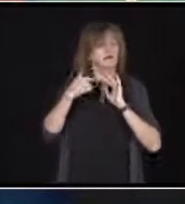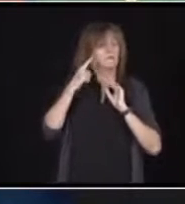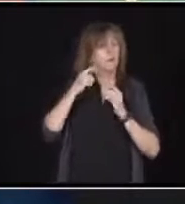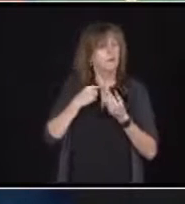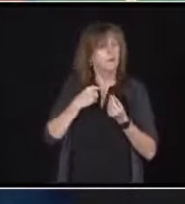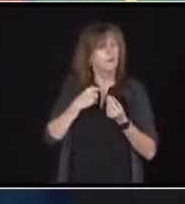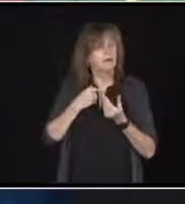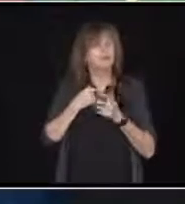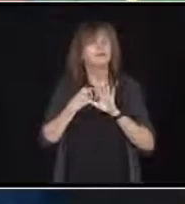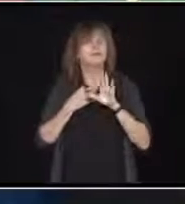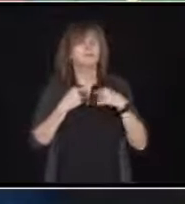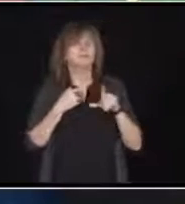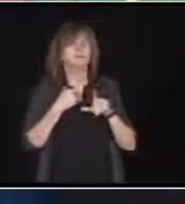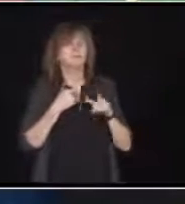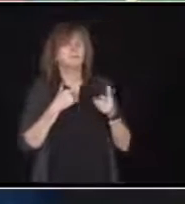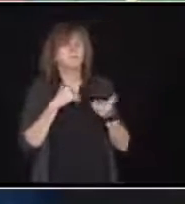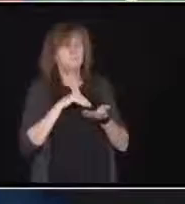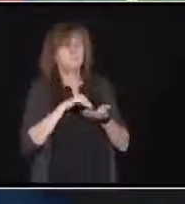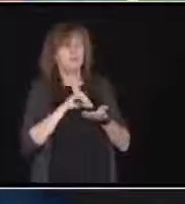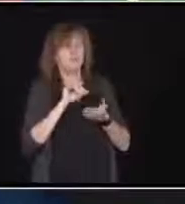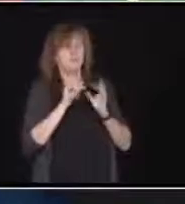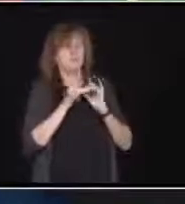over to Dr. Yaffe.